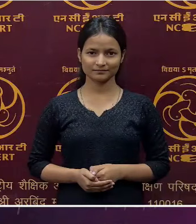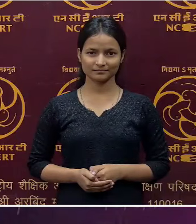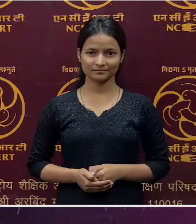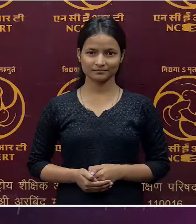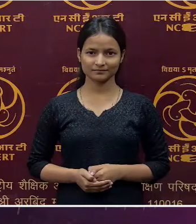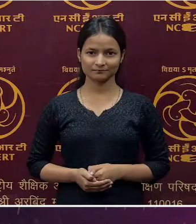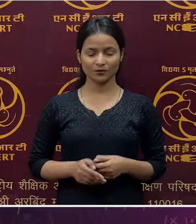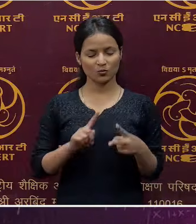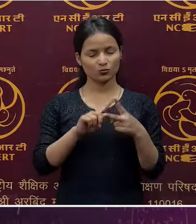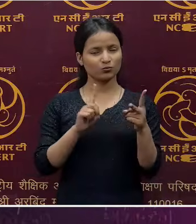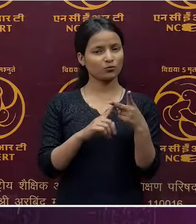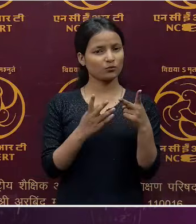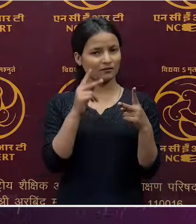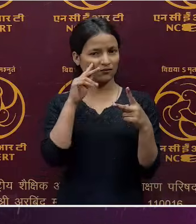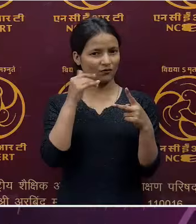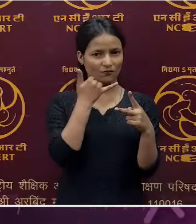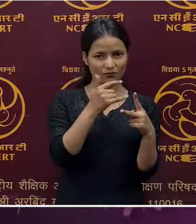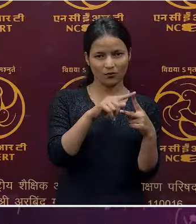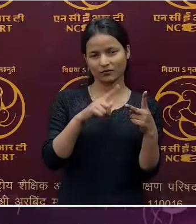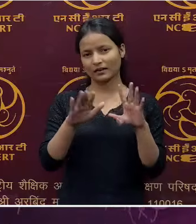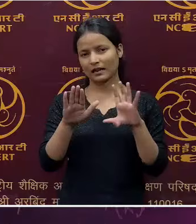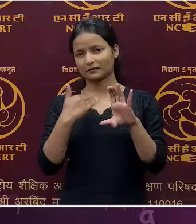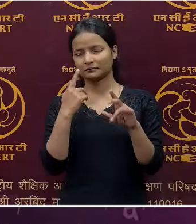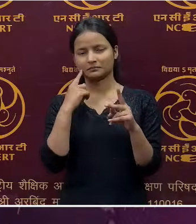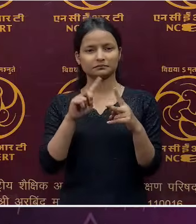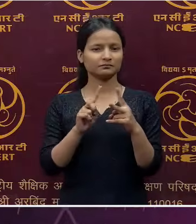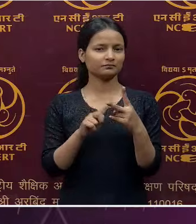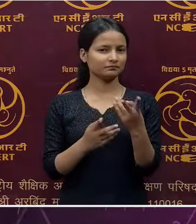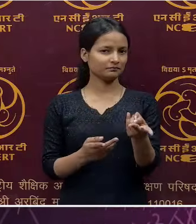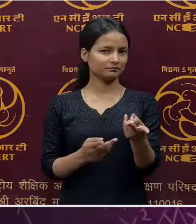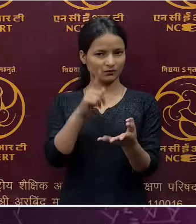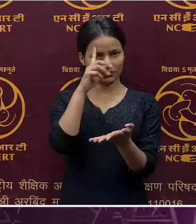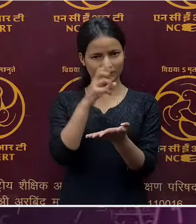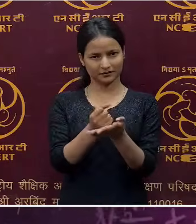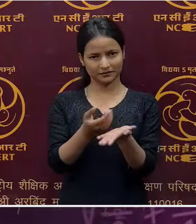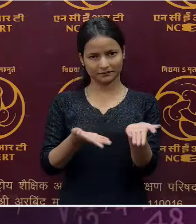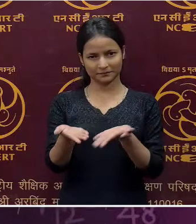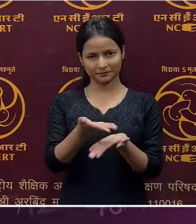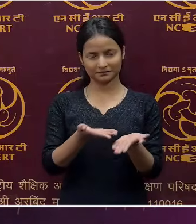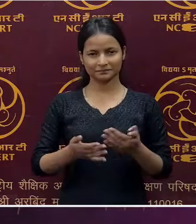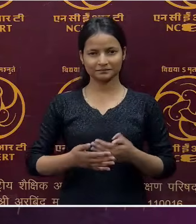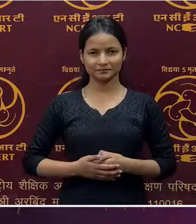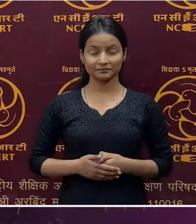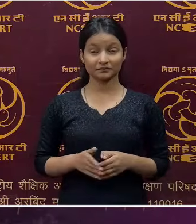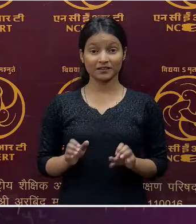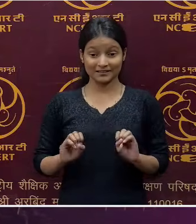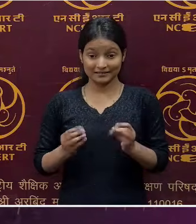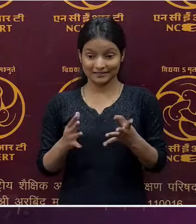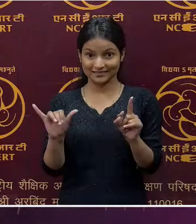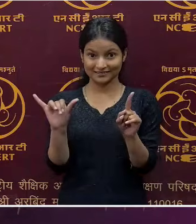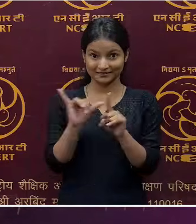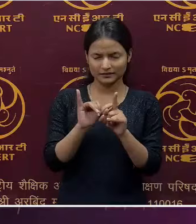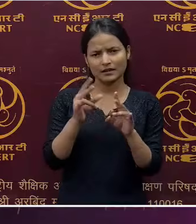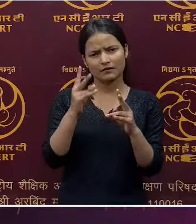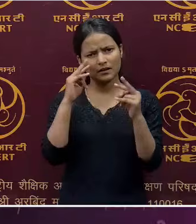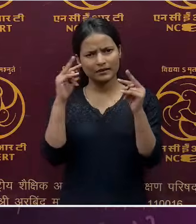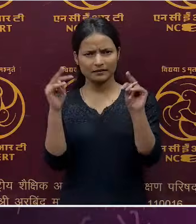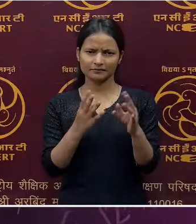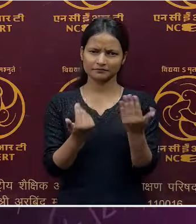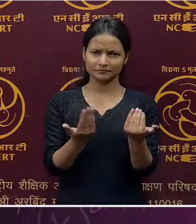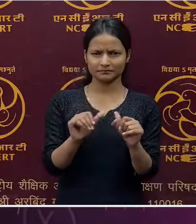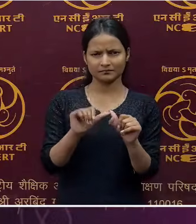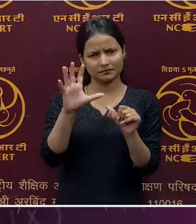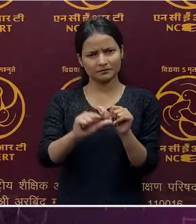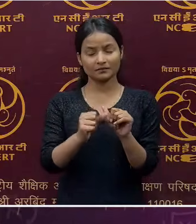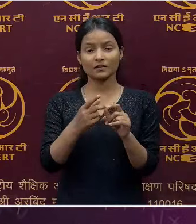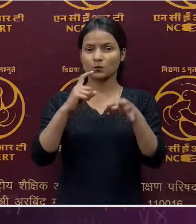diksha.training@ciet.nic.in, same flashing on your screen in the form of ticker. And as I mentioned, our YouTube channels at the beginning, so if you're watching us there, you can directly